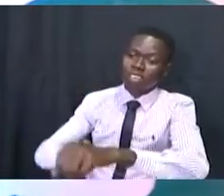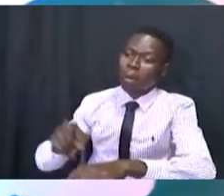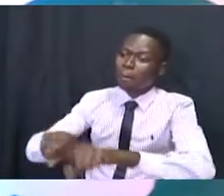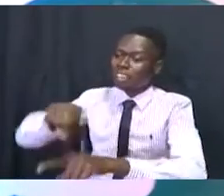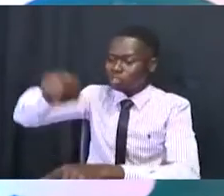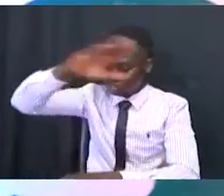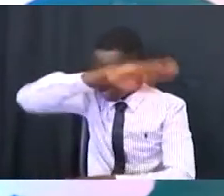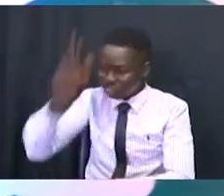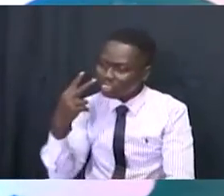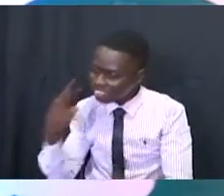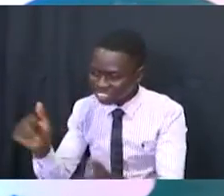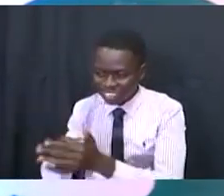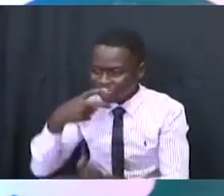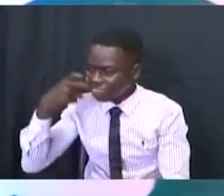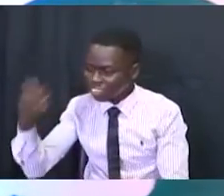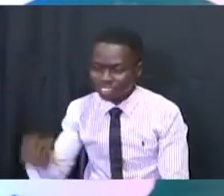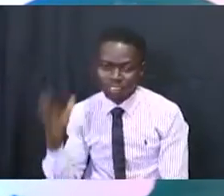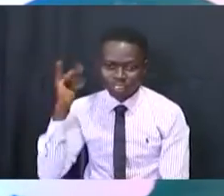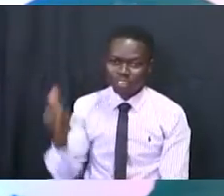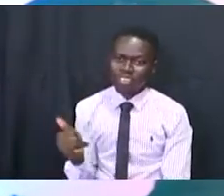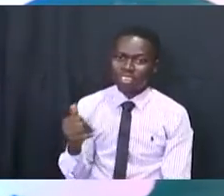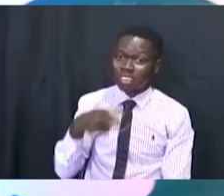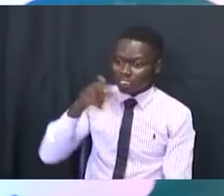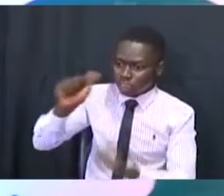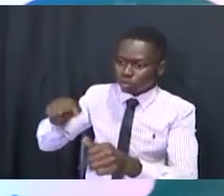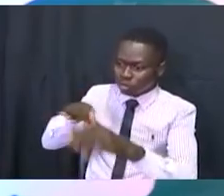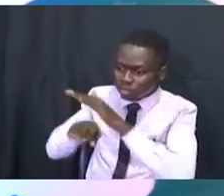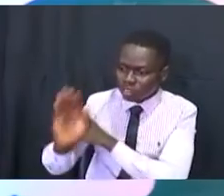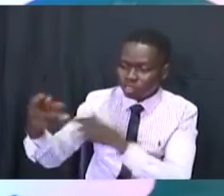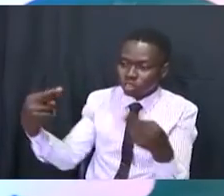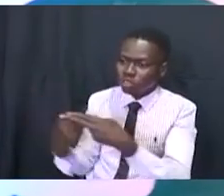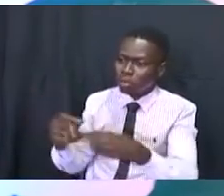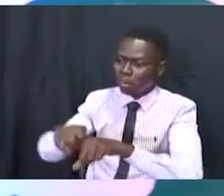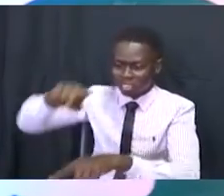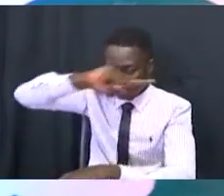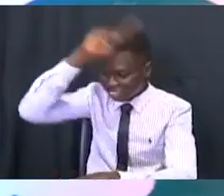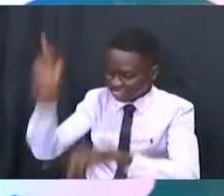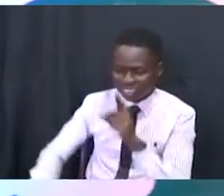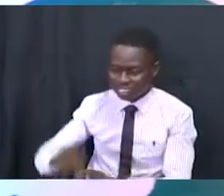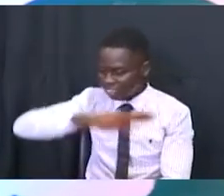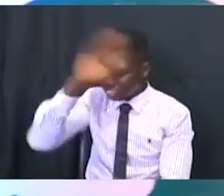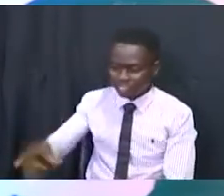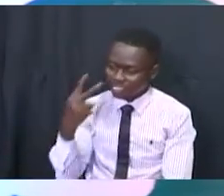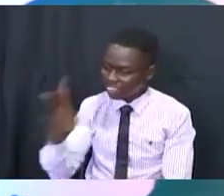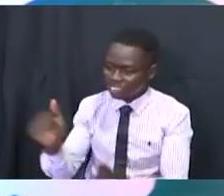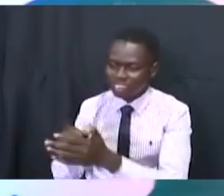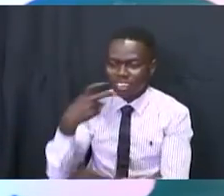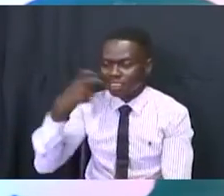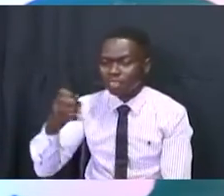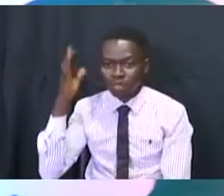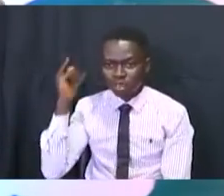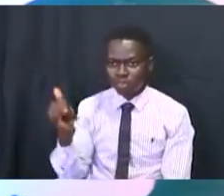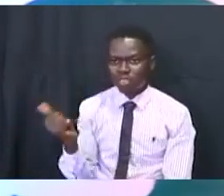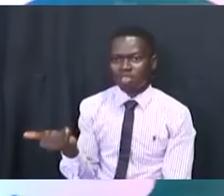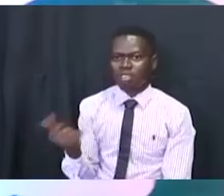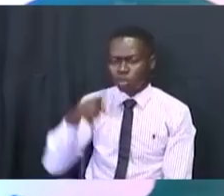it. Snake can leave you few comfortably in your room, and you make sure that you don't see it. He says that be